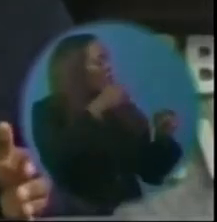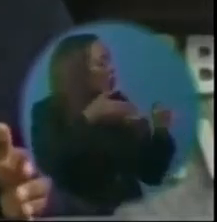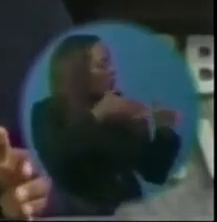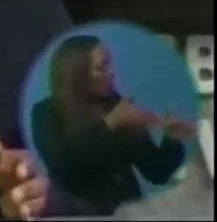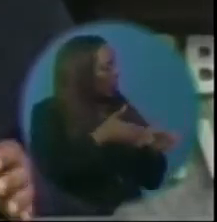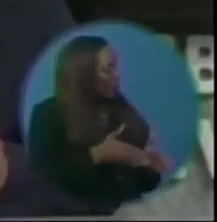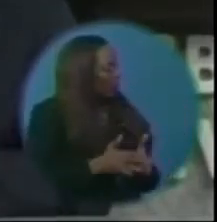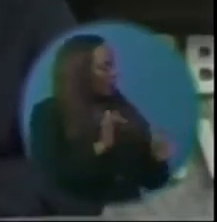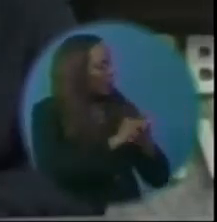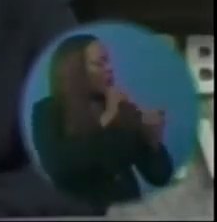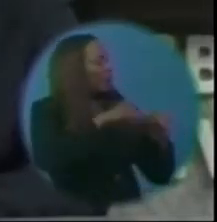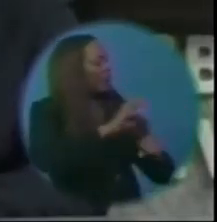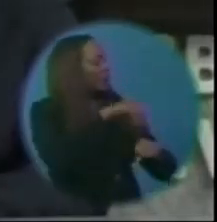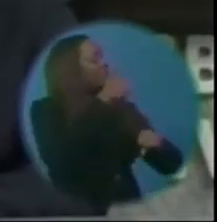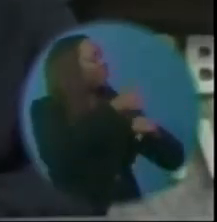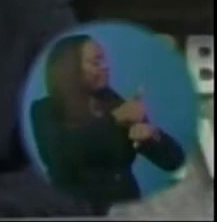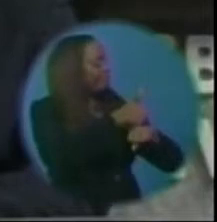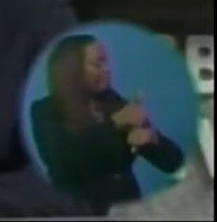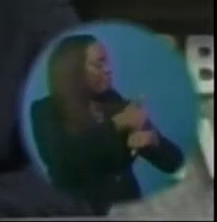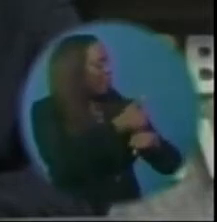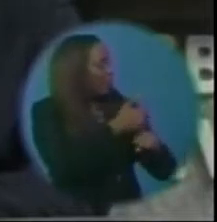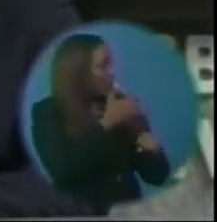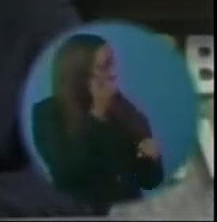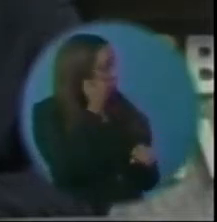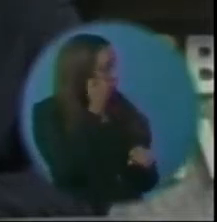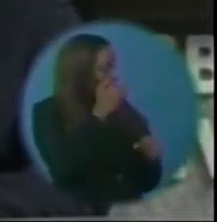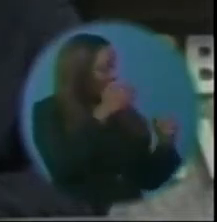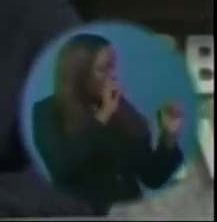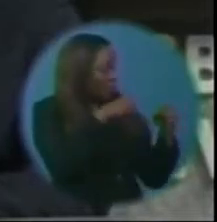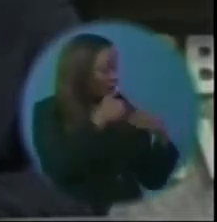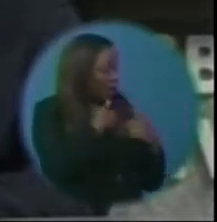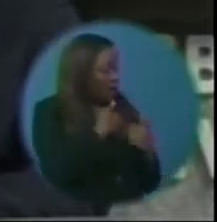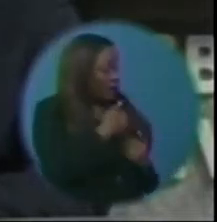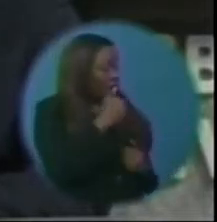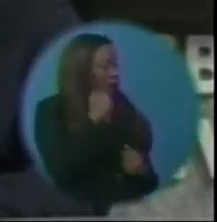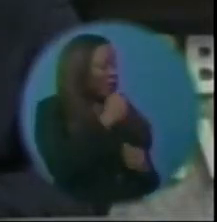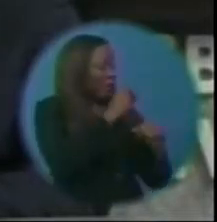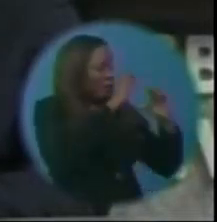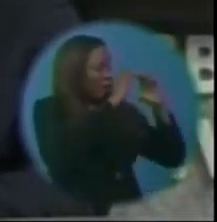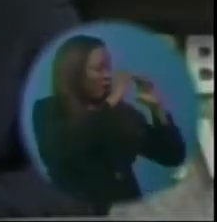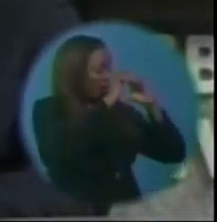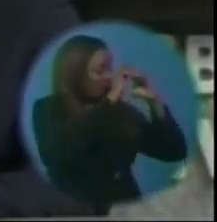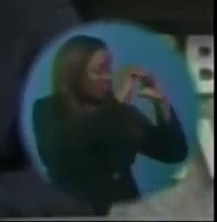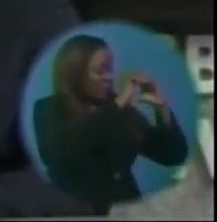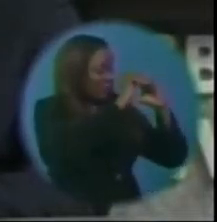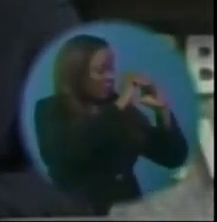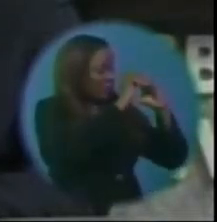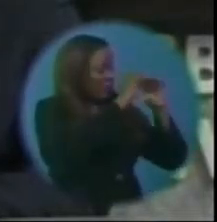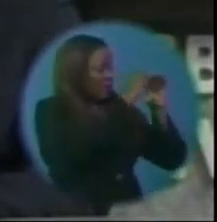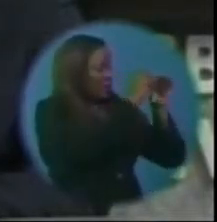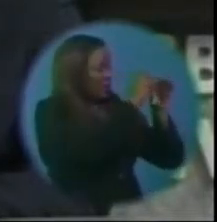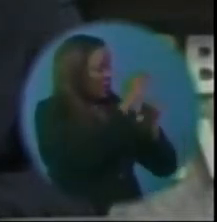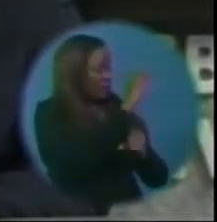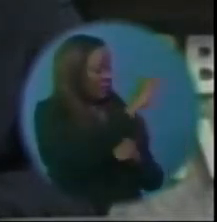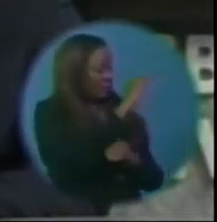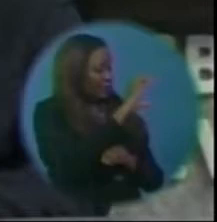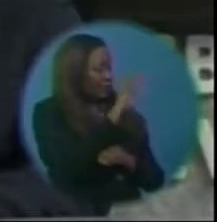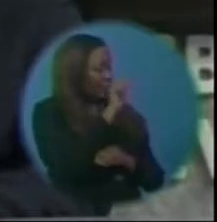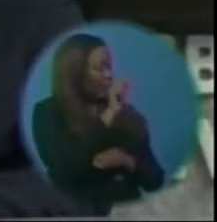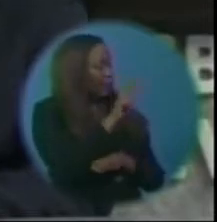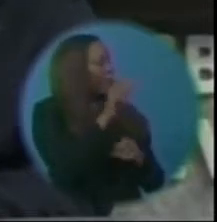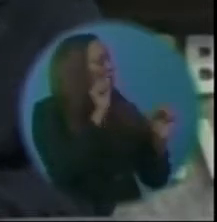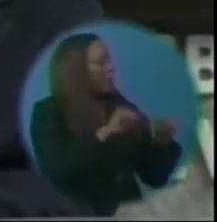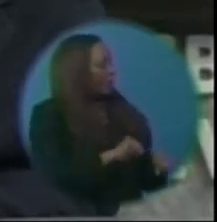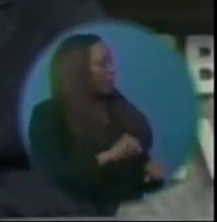can maintain it. And if we can get our CCTV to work the way we hoped it will, we should be able to move to the next phase. So